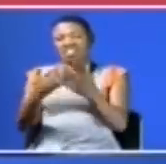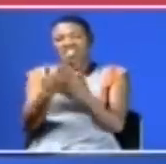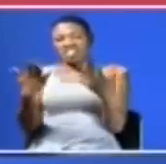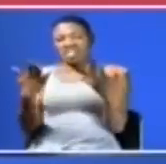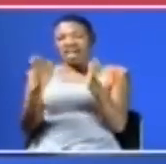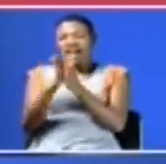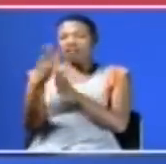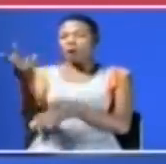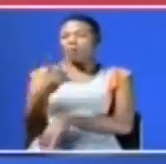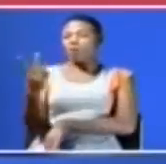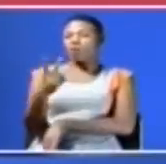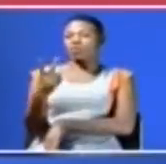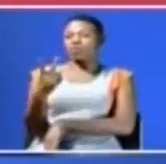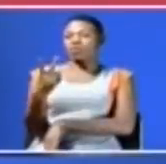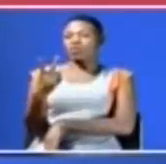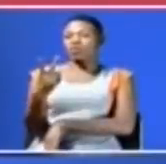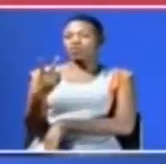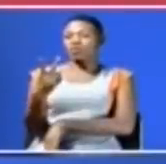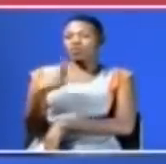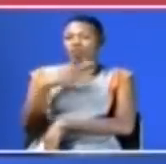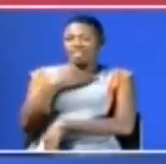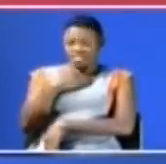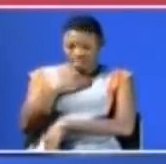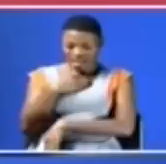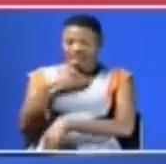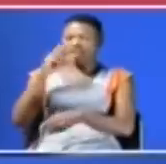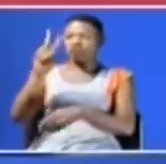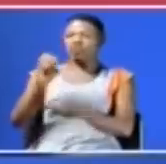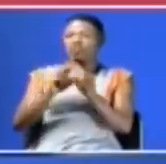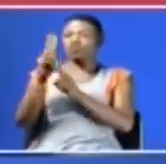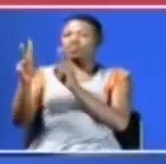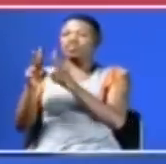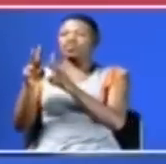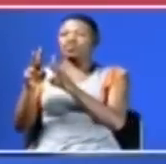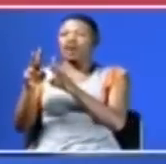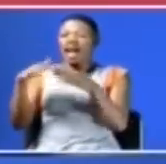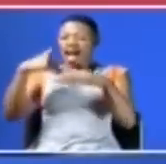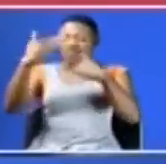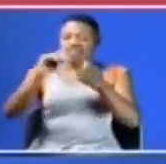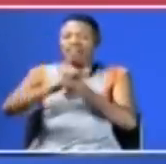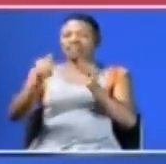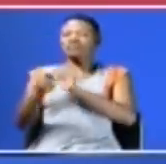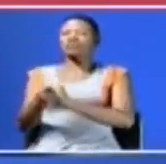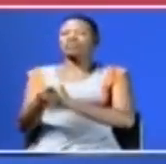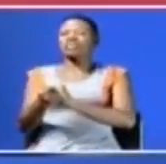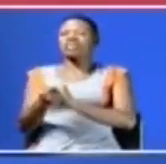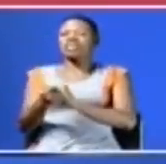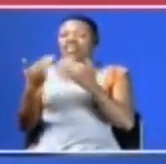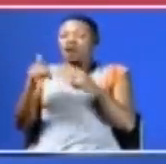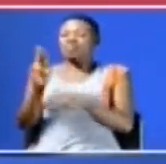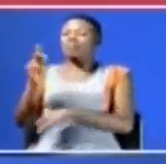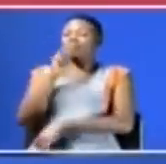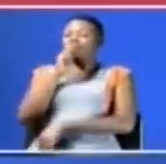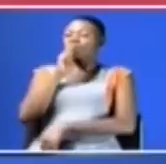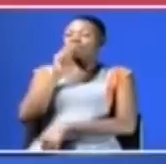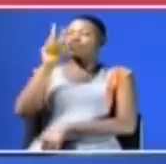both Raila and Uhuru would retire in 2022, having midwifed reforms. Mm. Okay, so they would be referees in